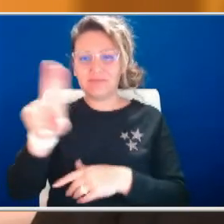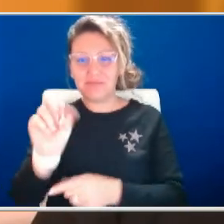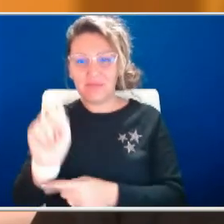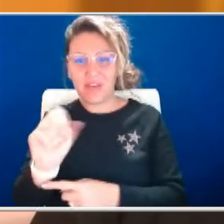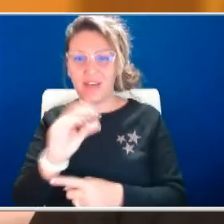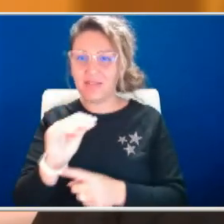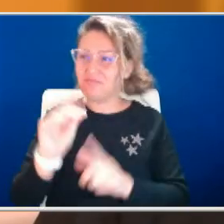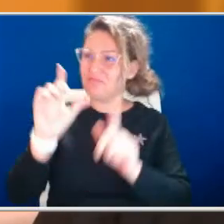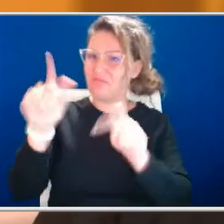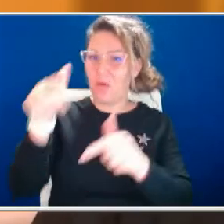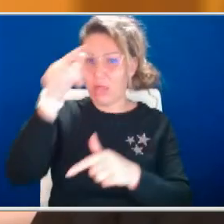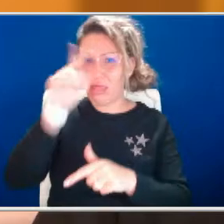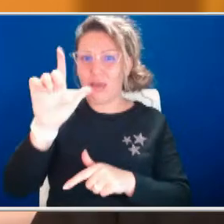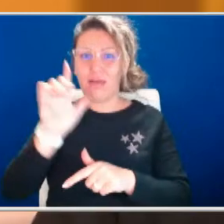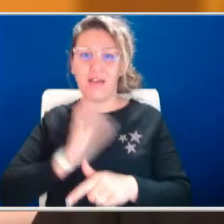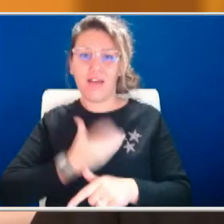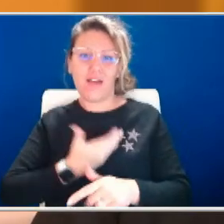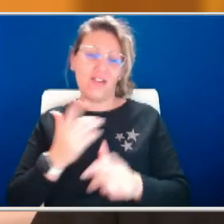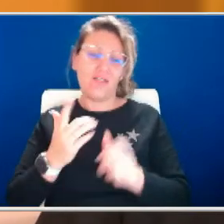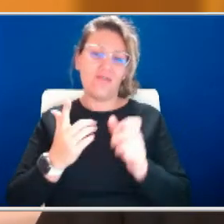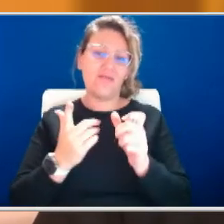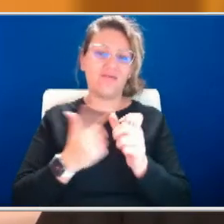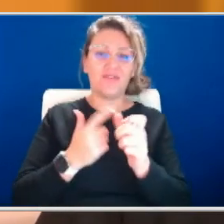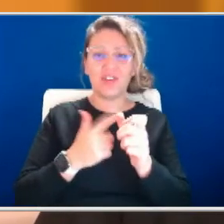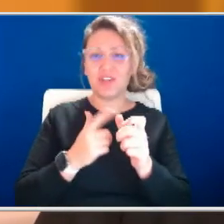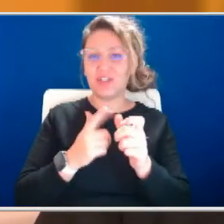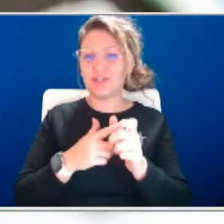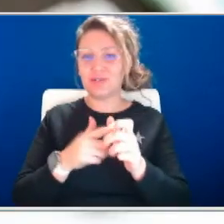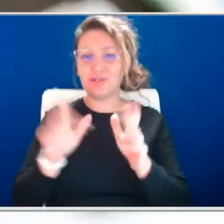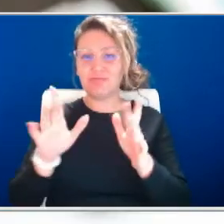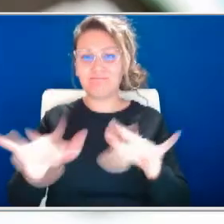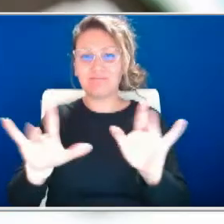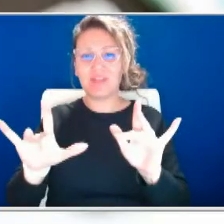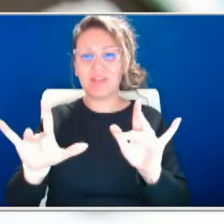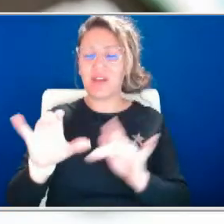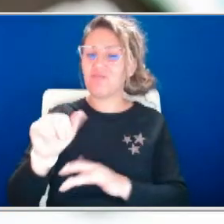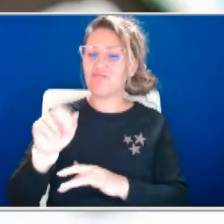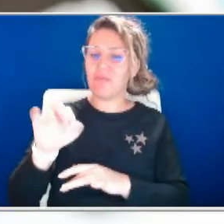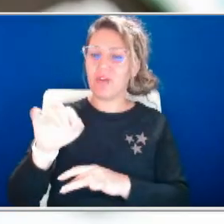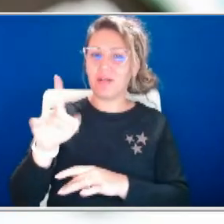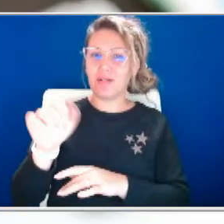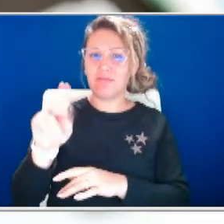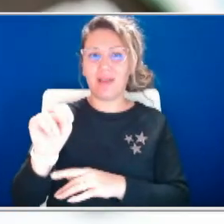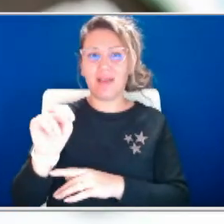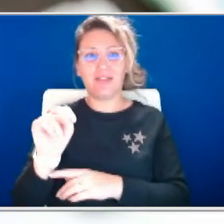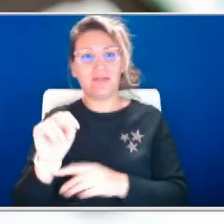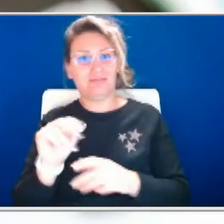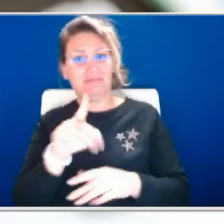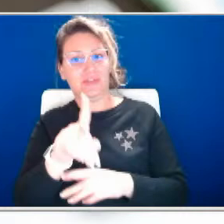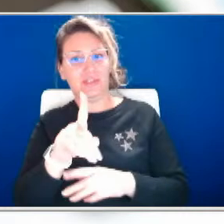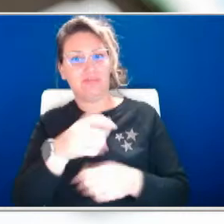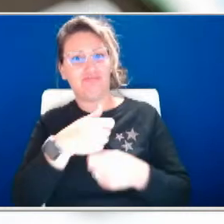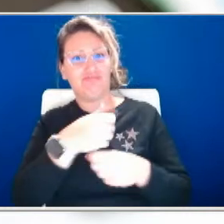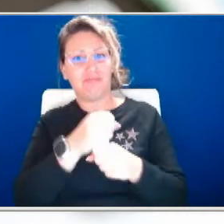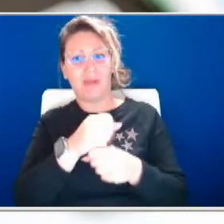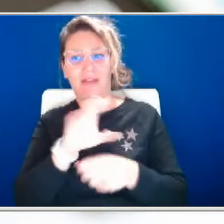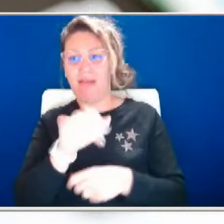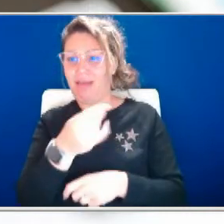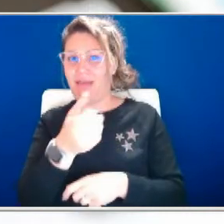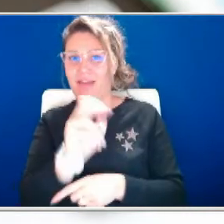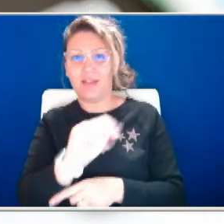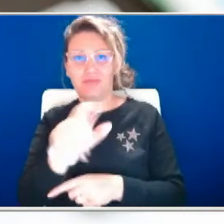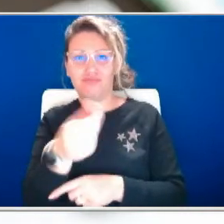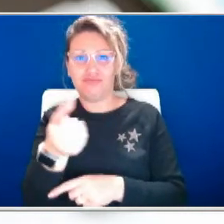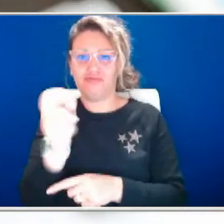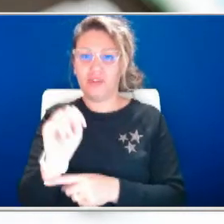record our first album with Gus Dudgeon, who was Elton John's producer. Ron eventually left the band for a more traditional career in finance.